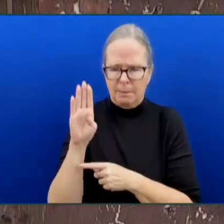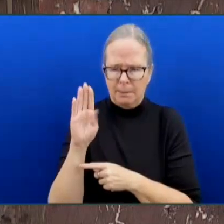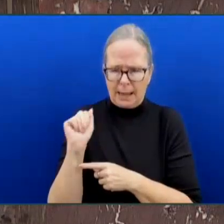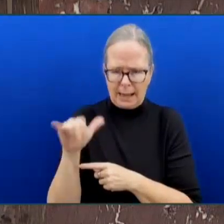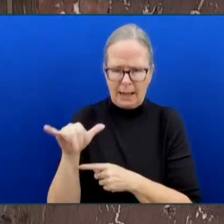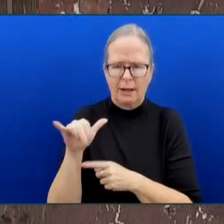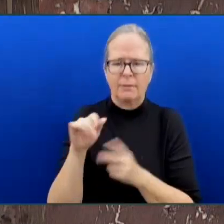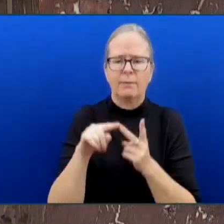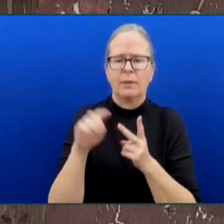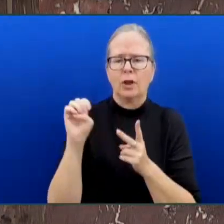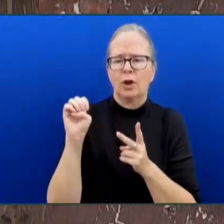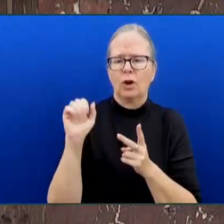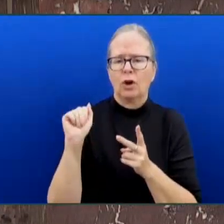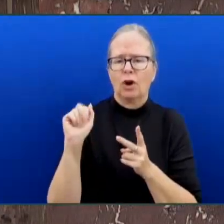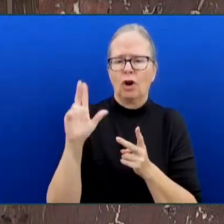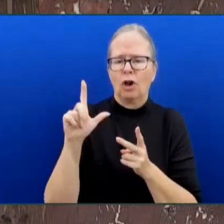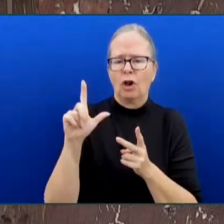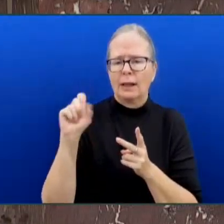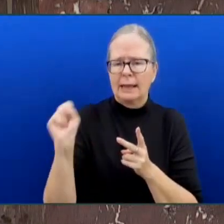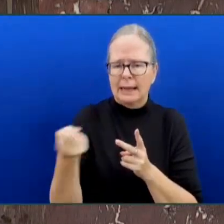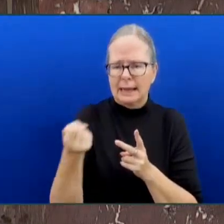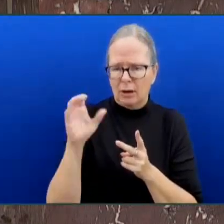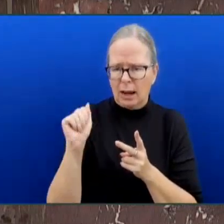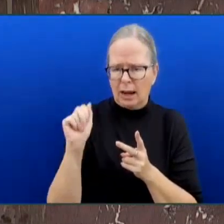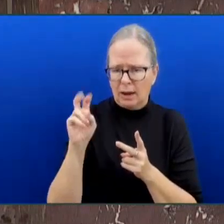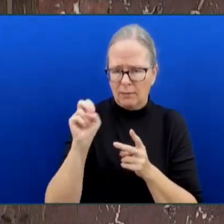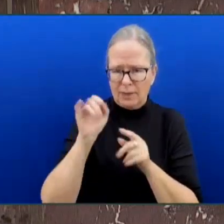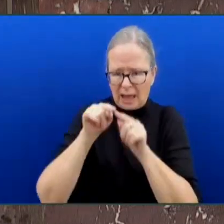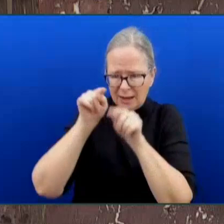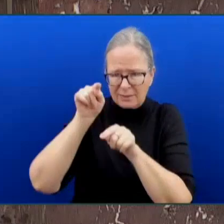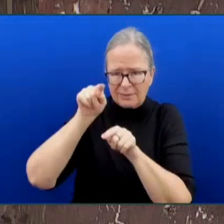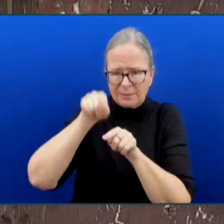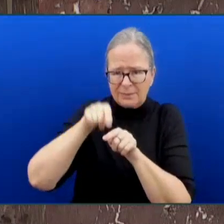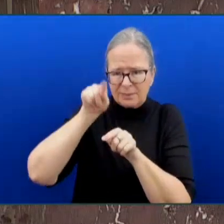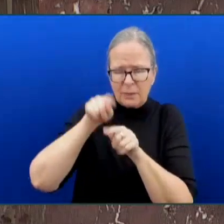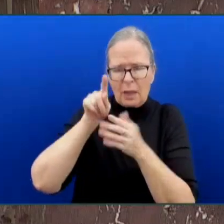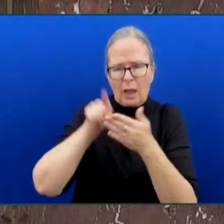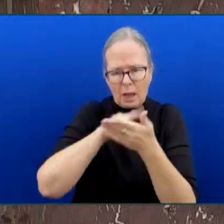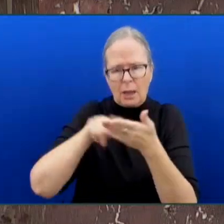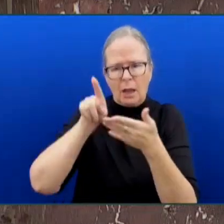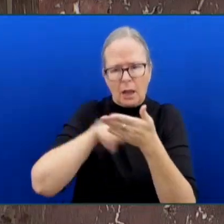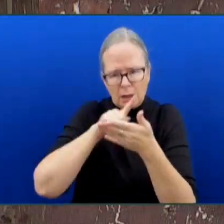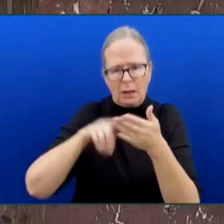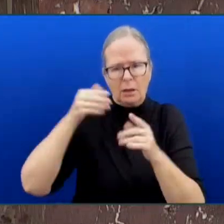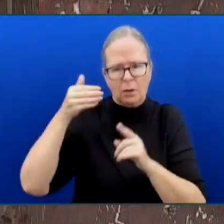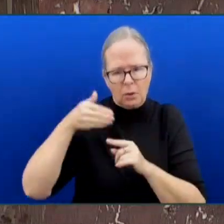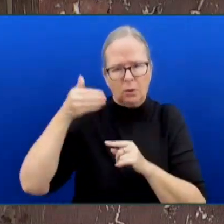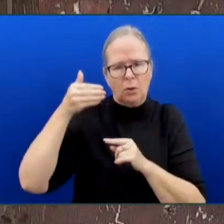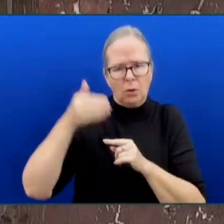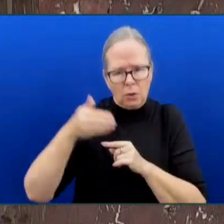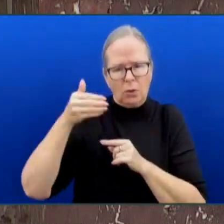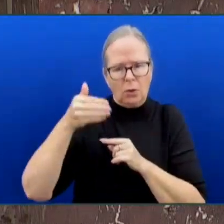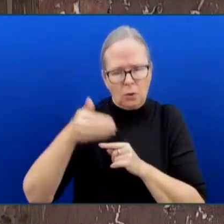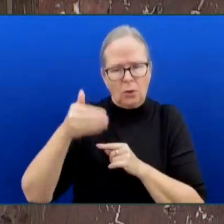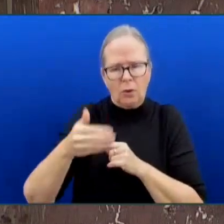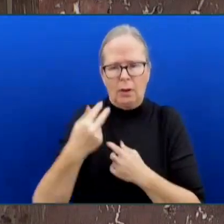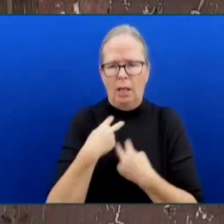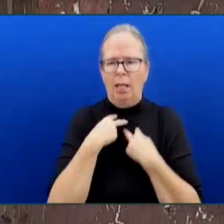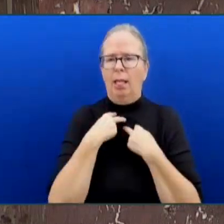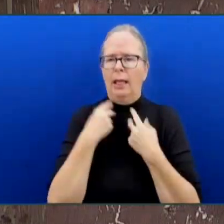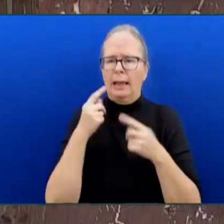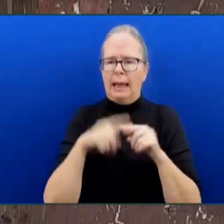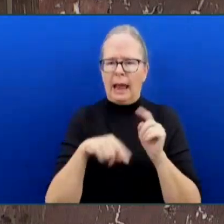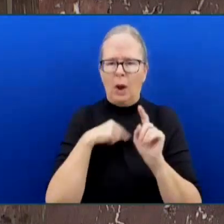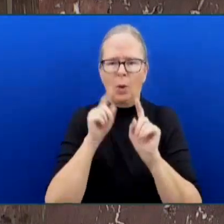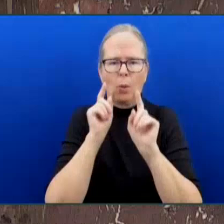says, quote, "The BC Ferries Corporation held this community hostage," unquote. When will the